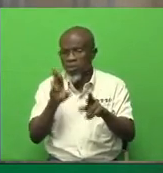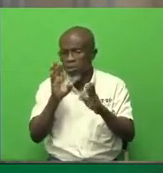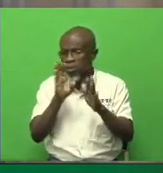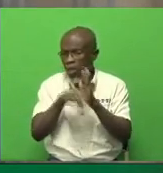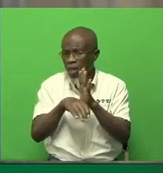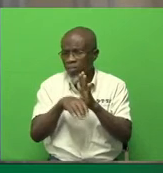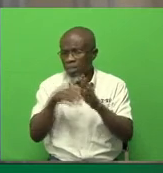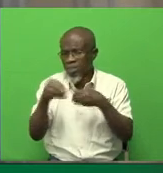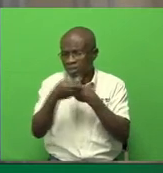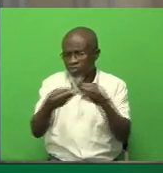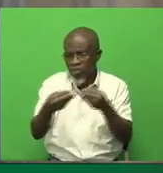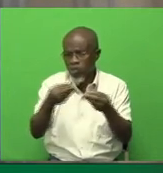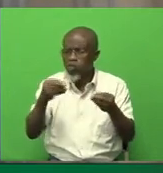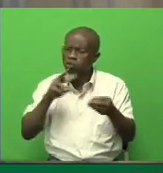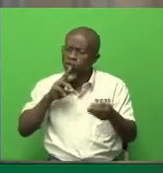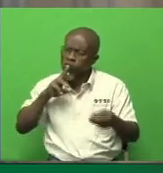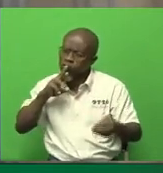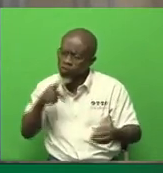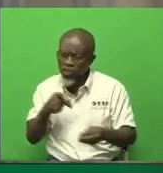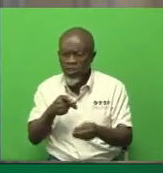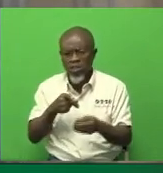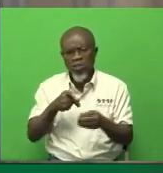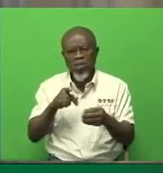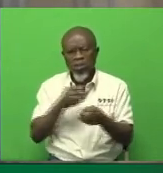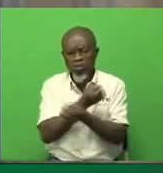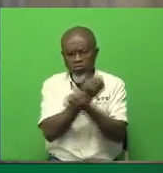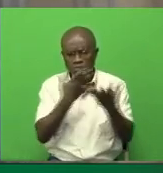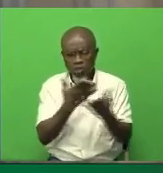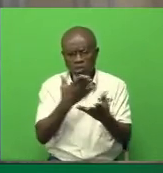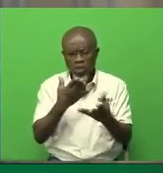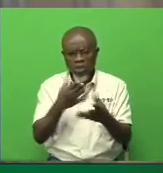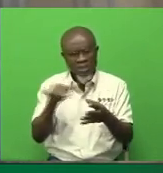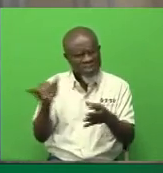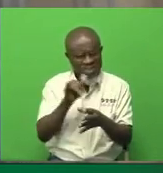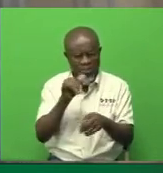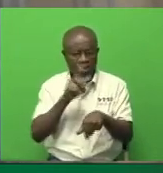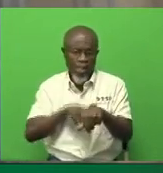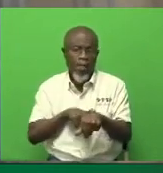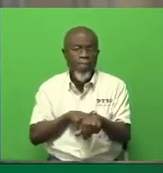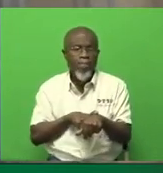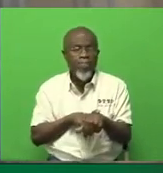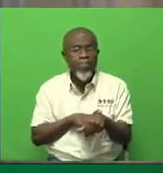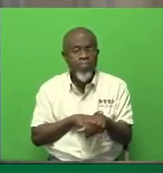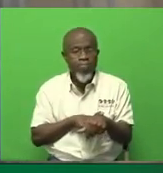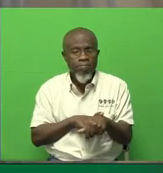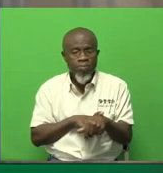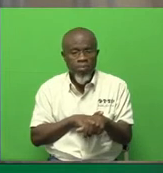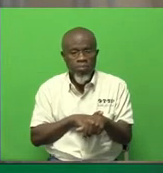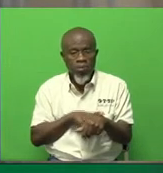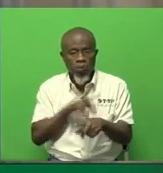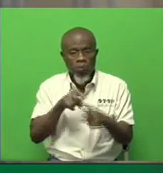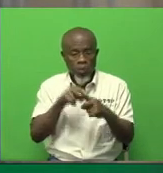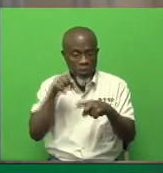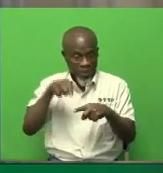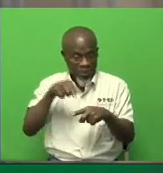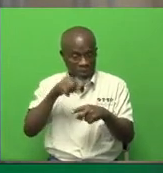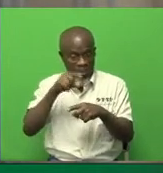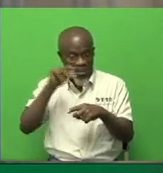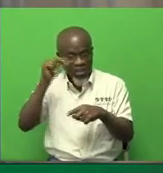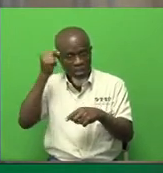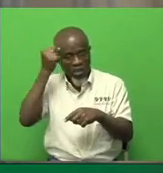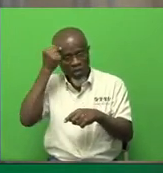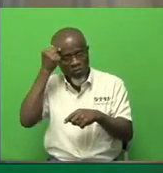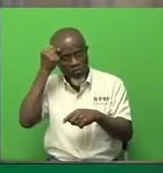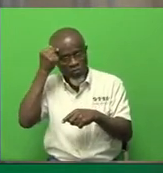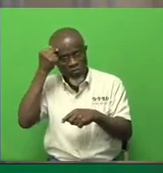time intelligence to all agencies but when this government came into power they lumped the